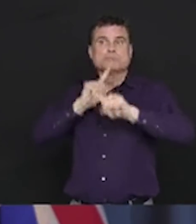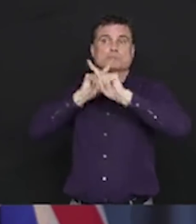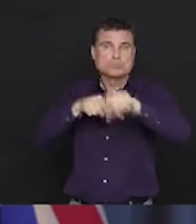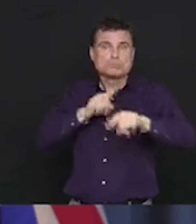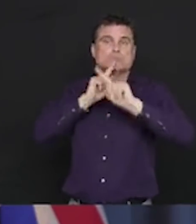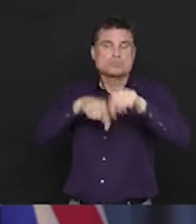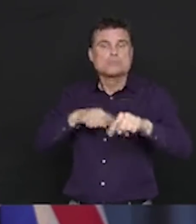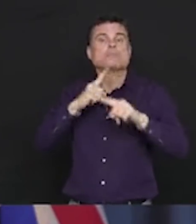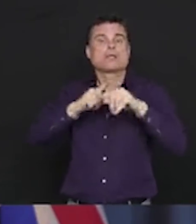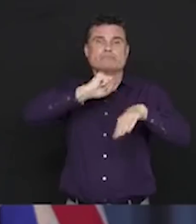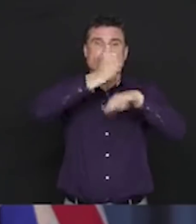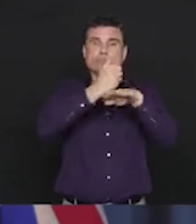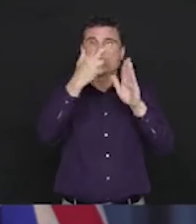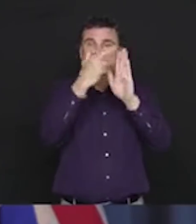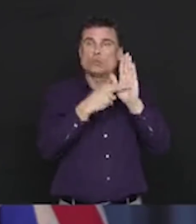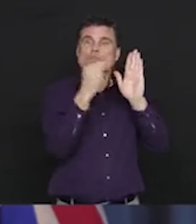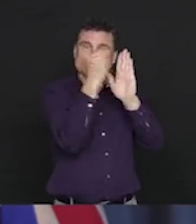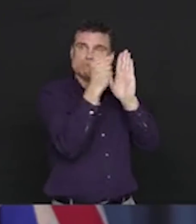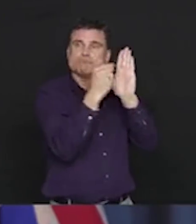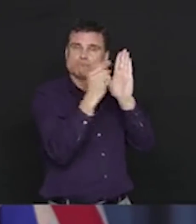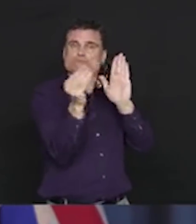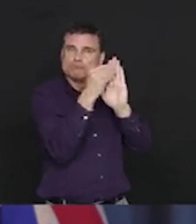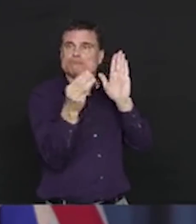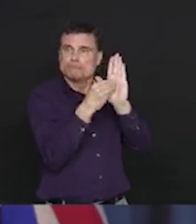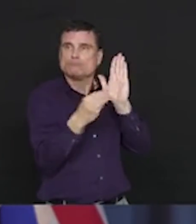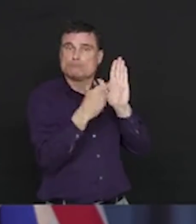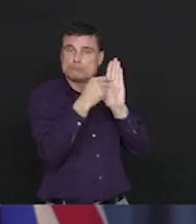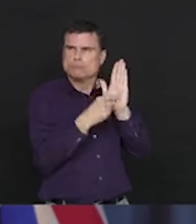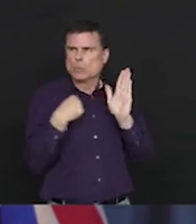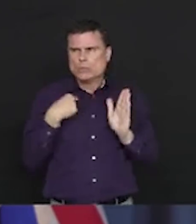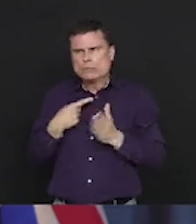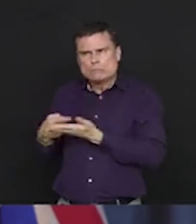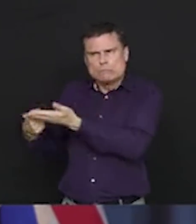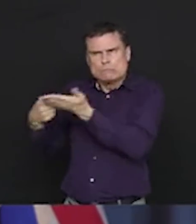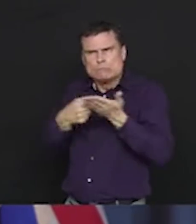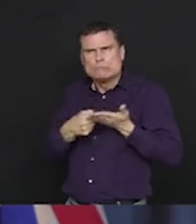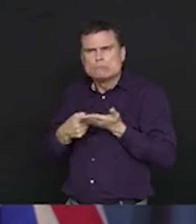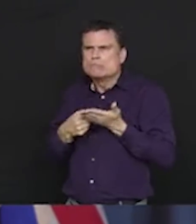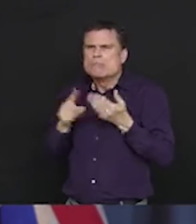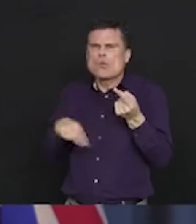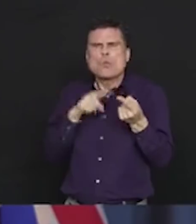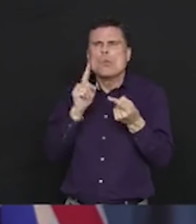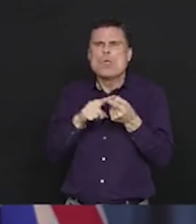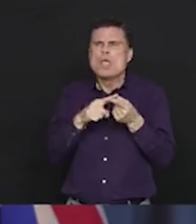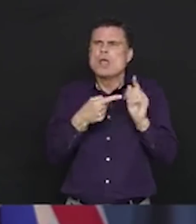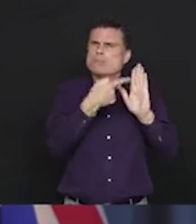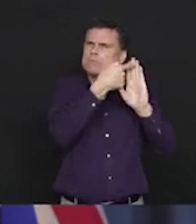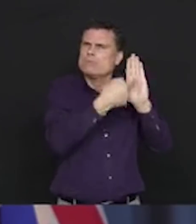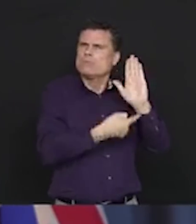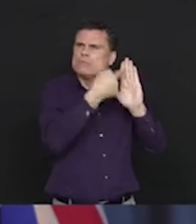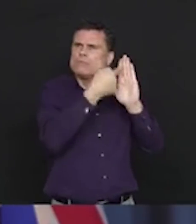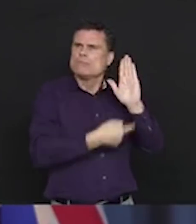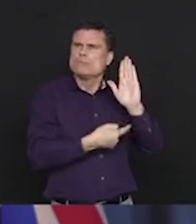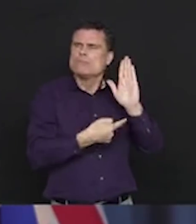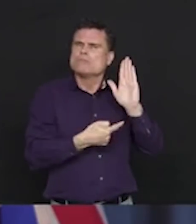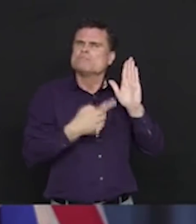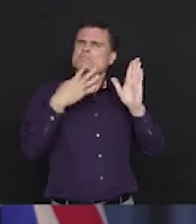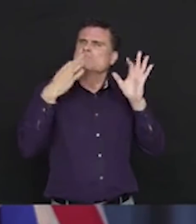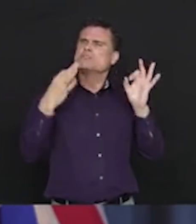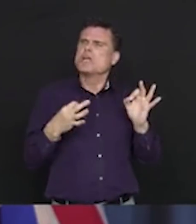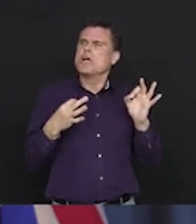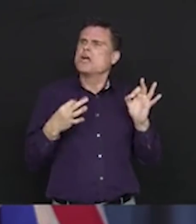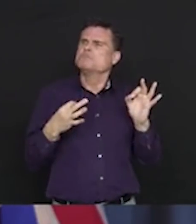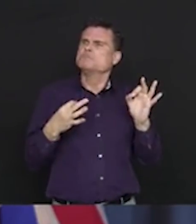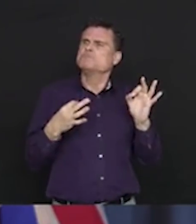us to go back a little bit, a lot, a little bit in some areas, more in others. What would it look like for